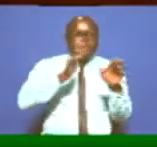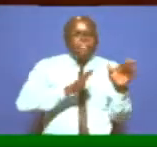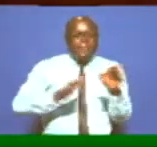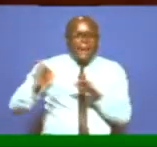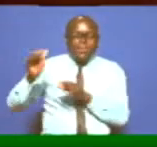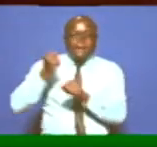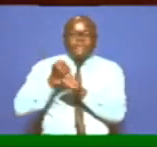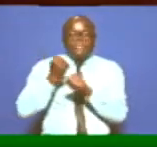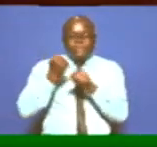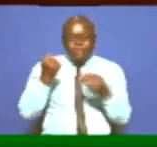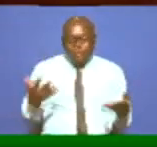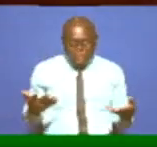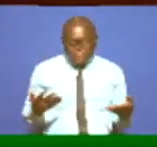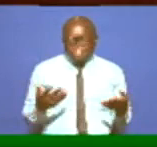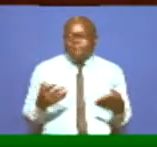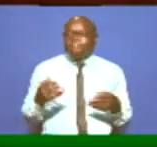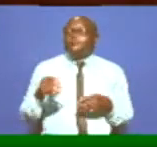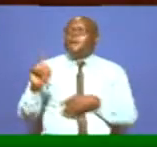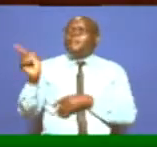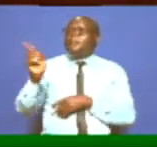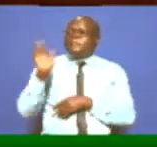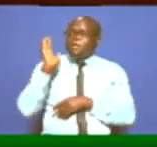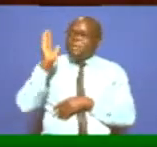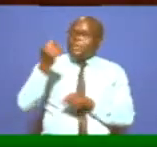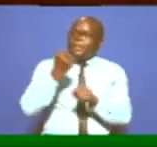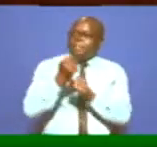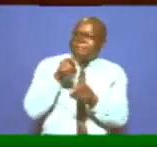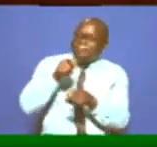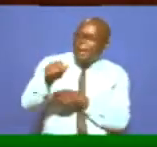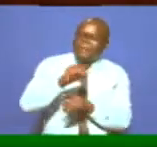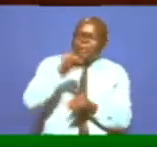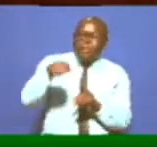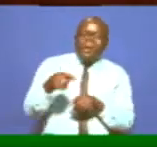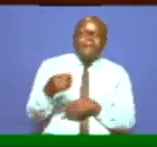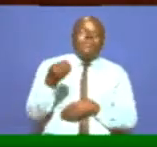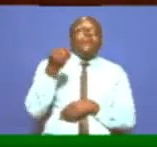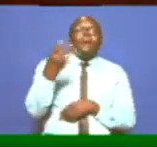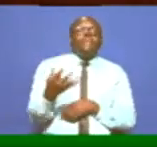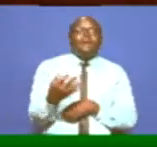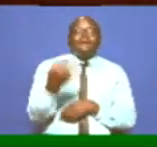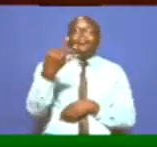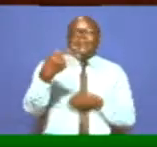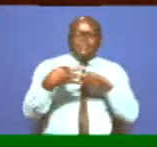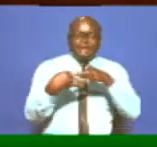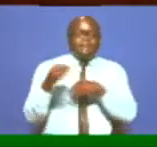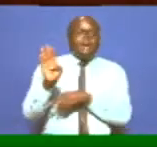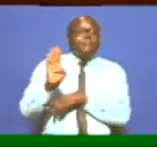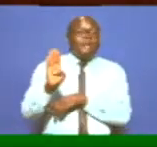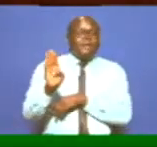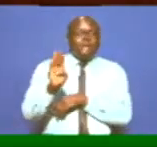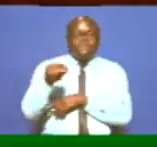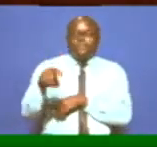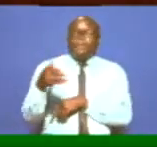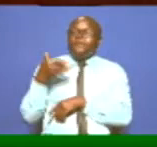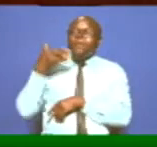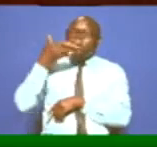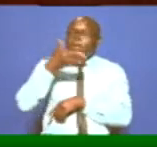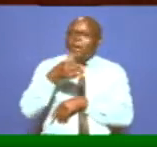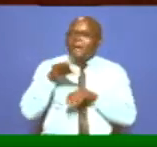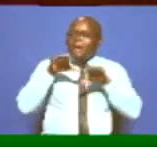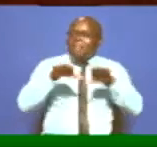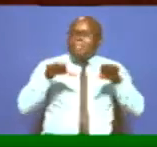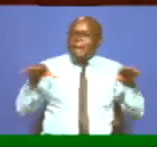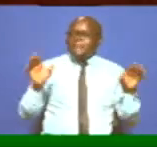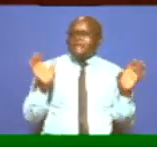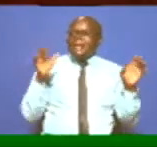following. When will the ministry pay the Kenya shilling 38 billion to the said oil marketing companies?